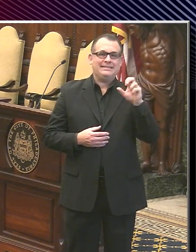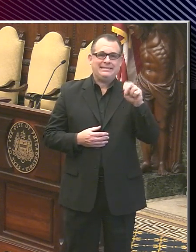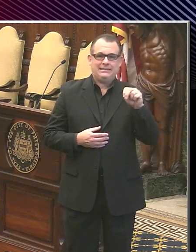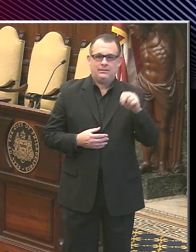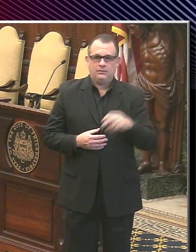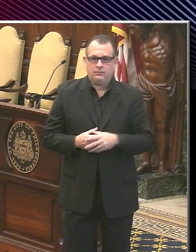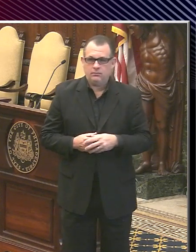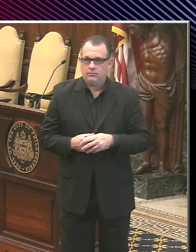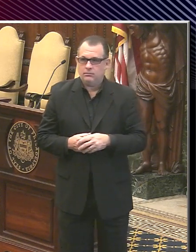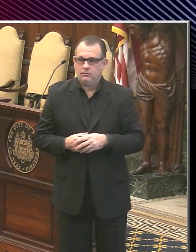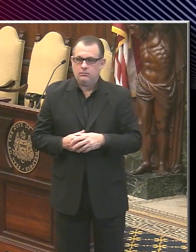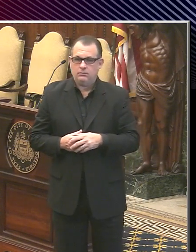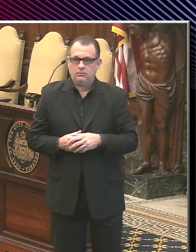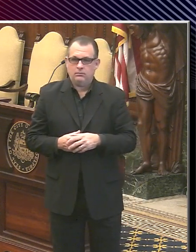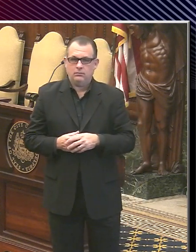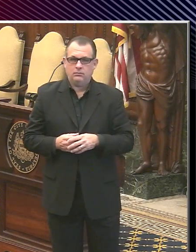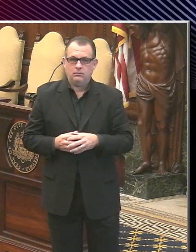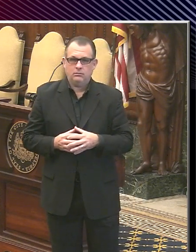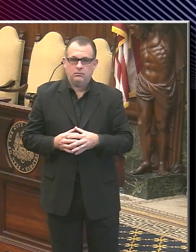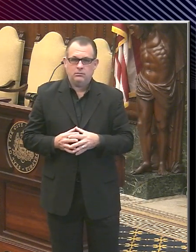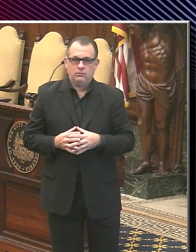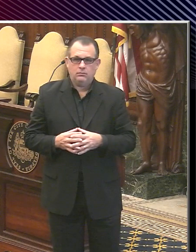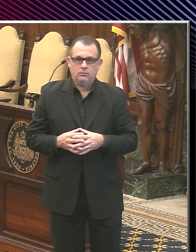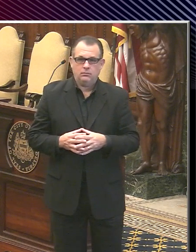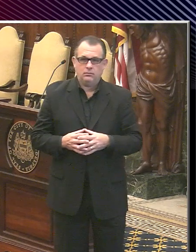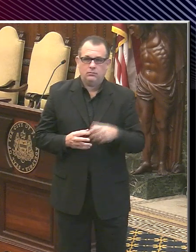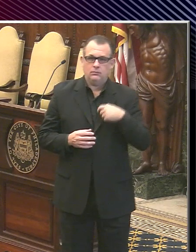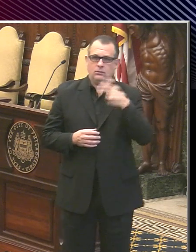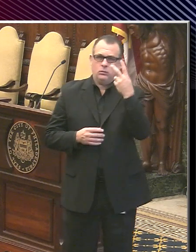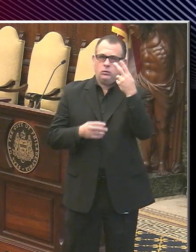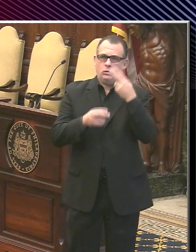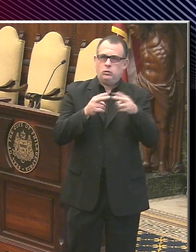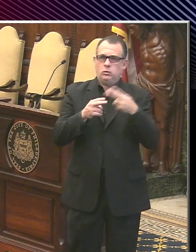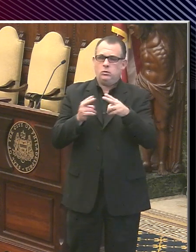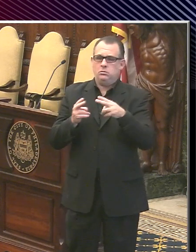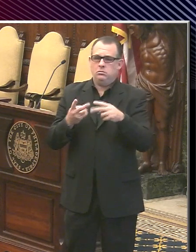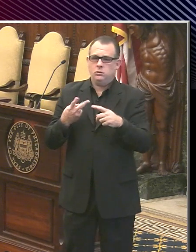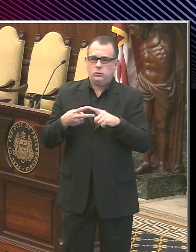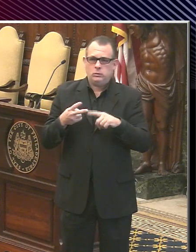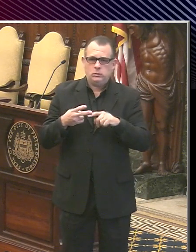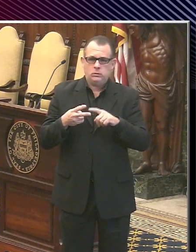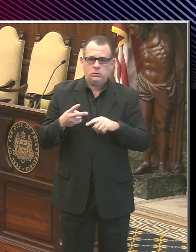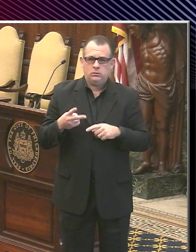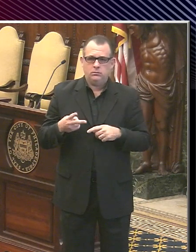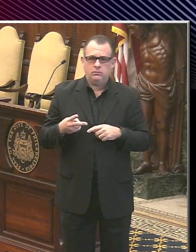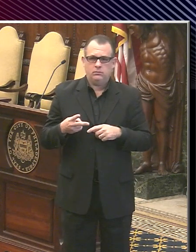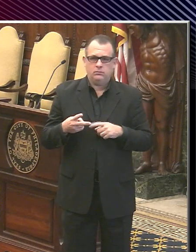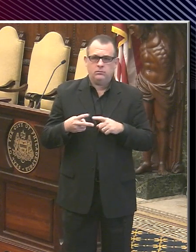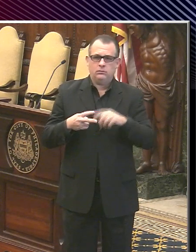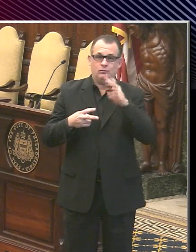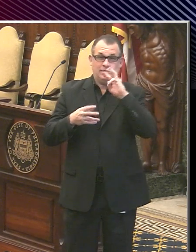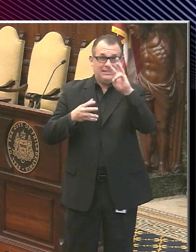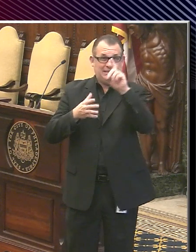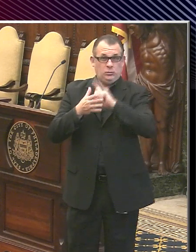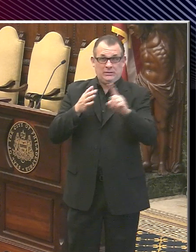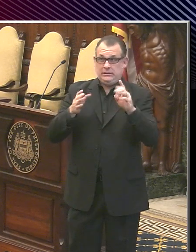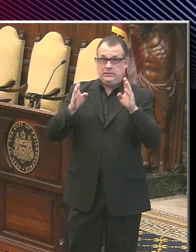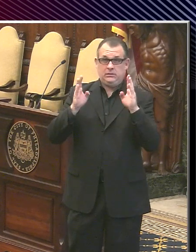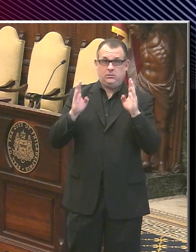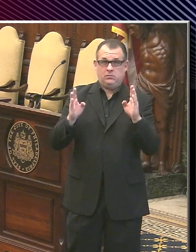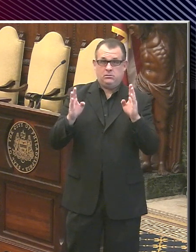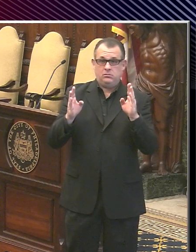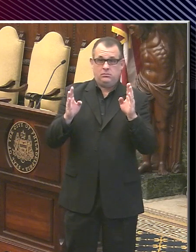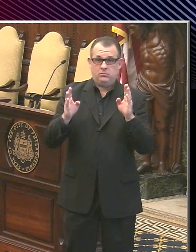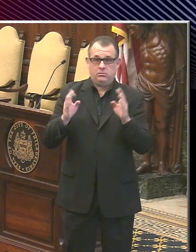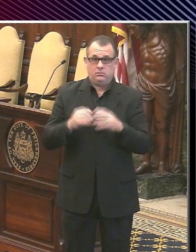Hi, guys. So two quick questions. One, where did the time frame of 6 weeks until the